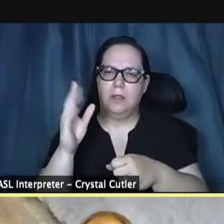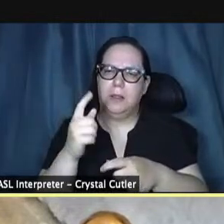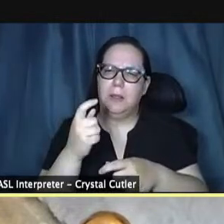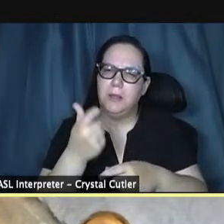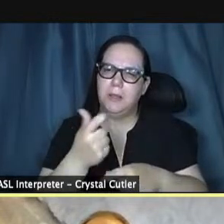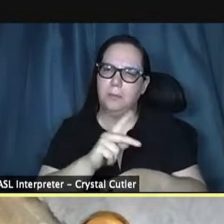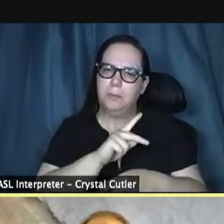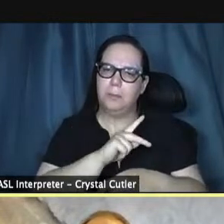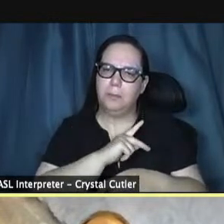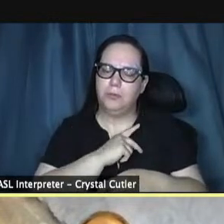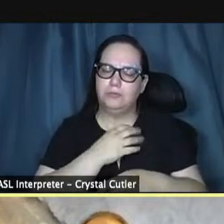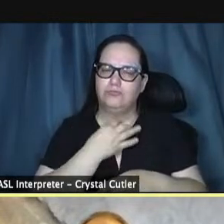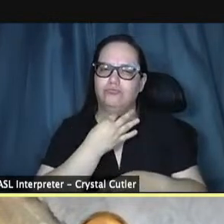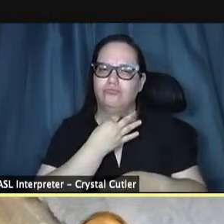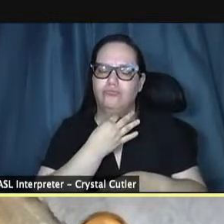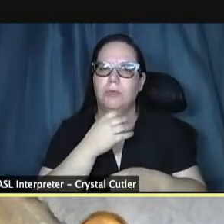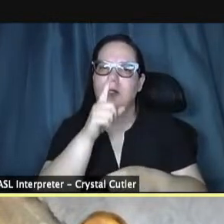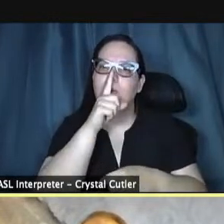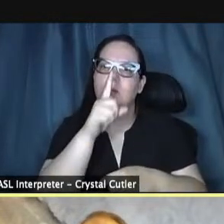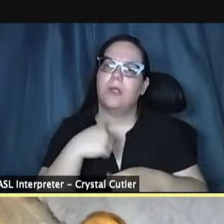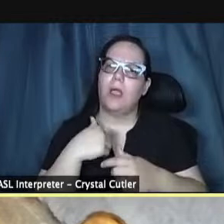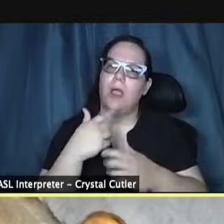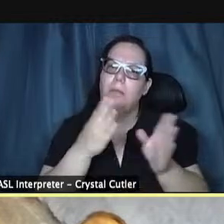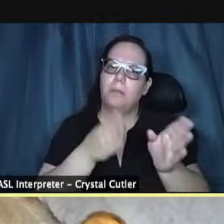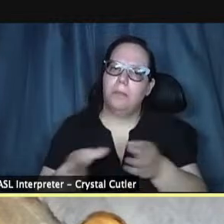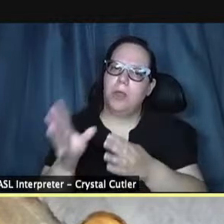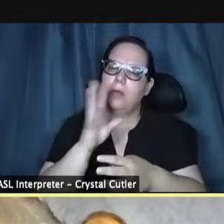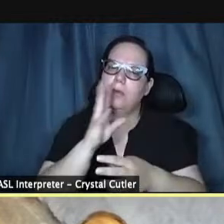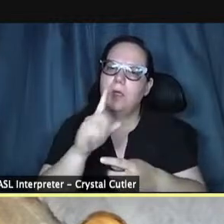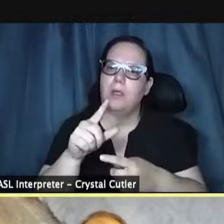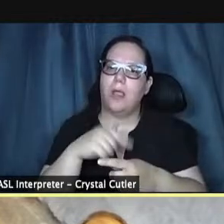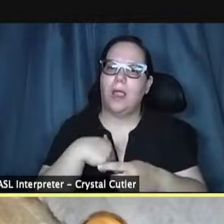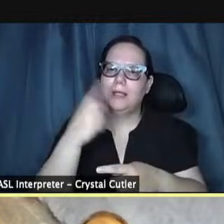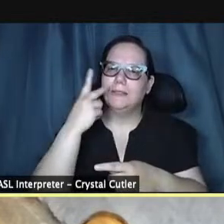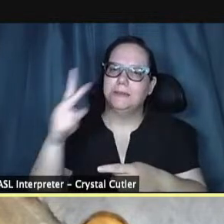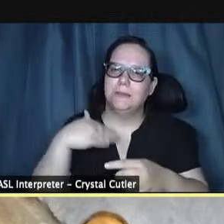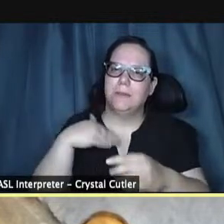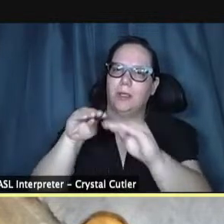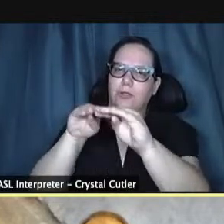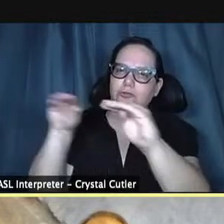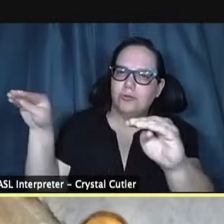shelf above my desk where I keep files of